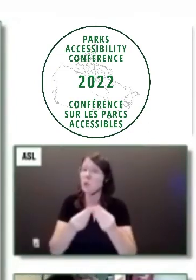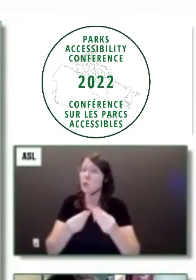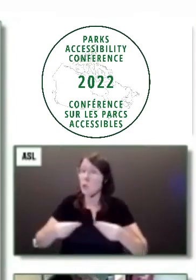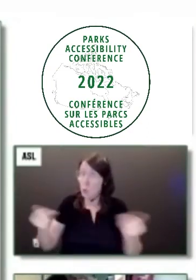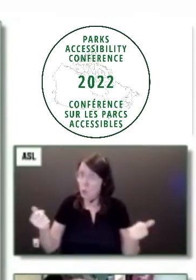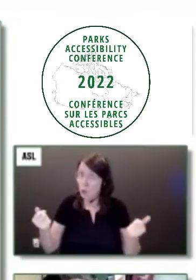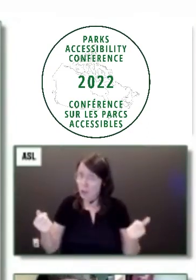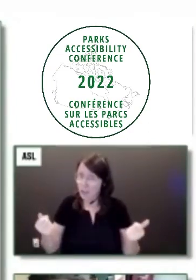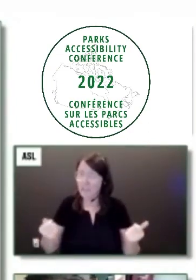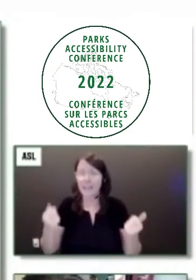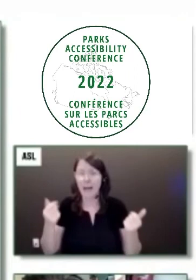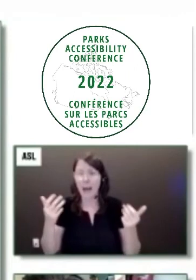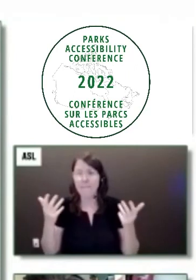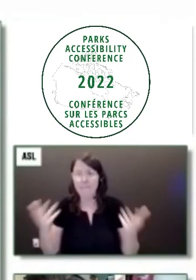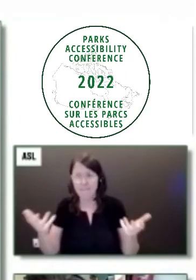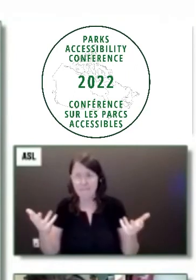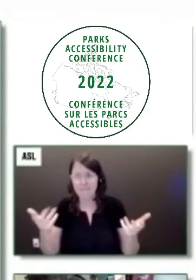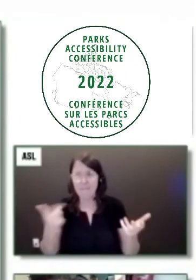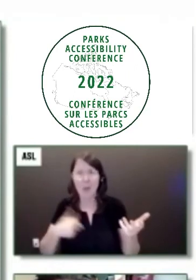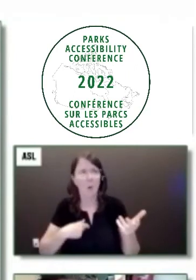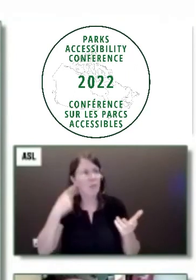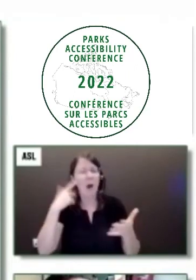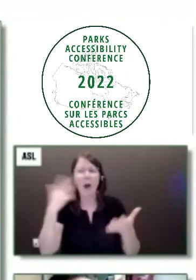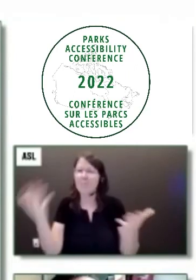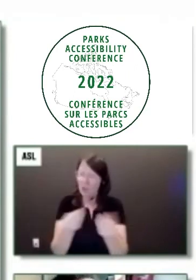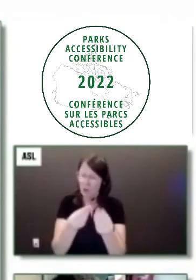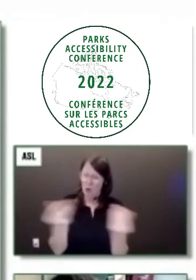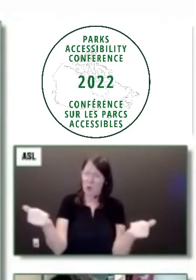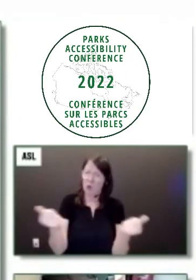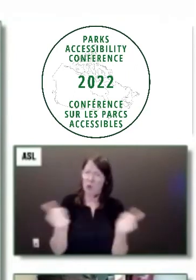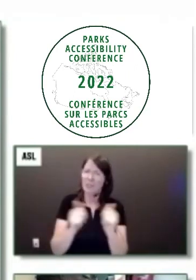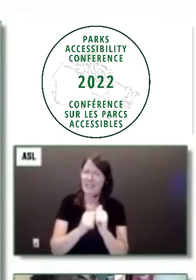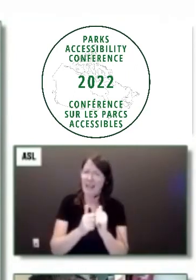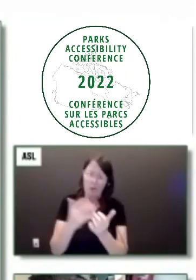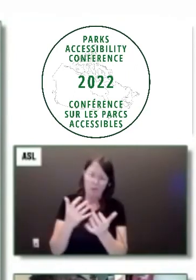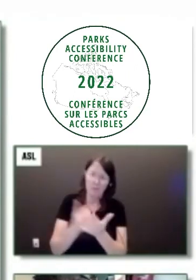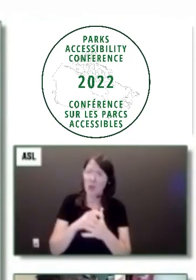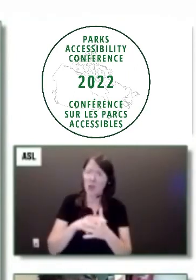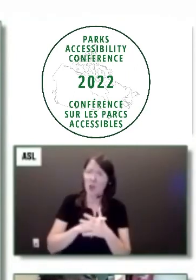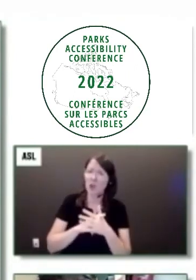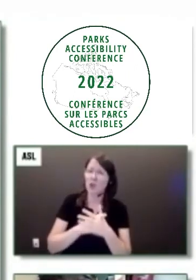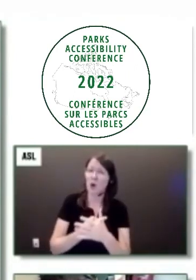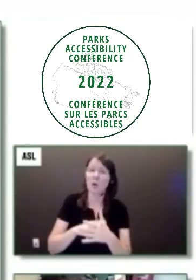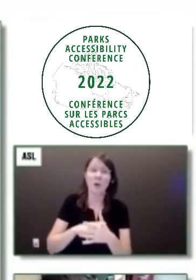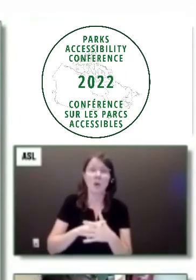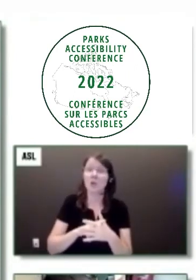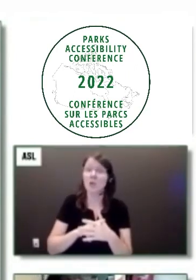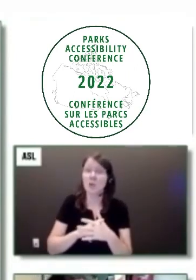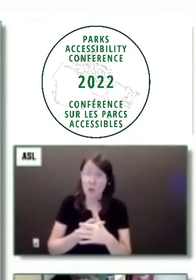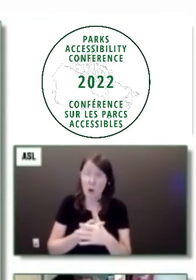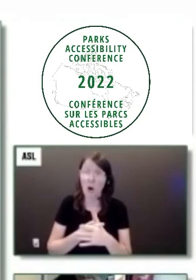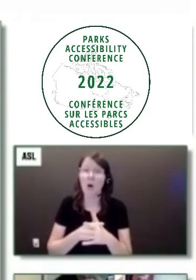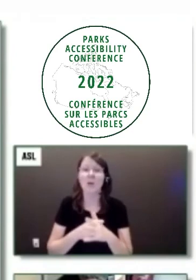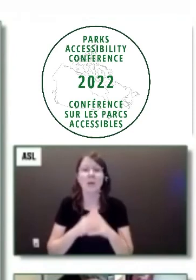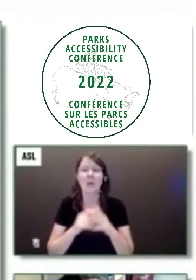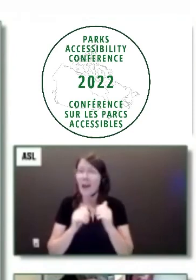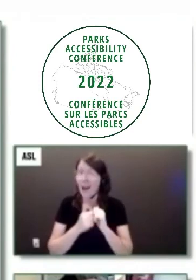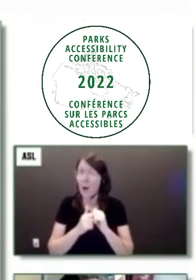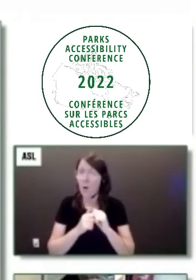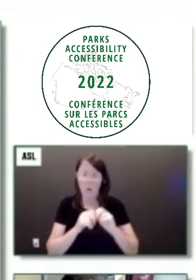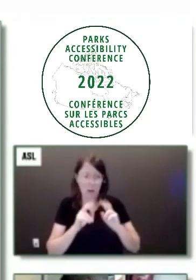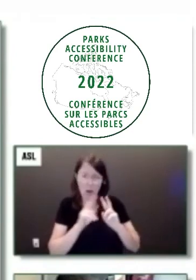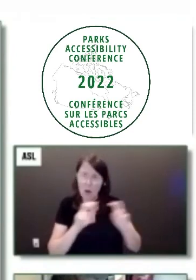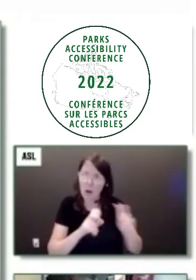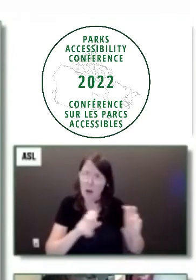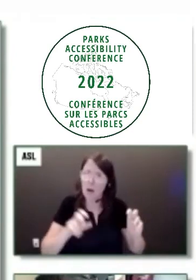what the starting point for some of those solutions might be in terms of how the literature is conceptualizing accessibility or barrier-free access in rural